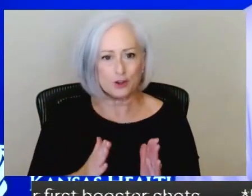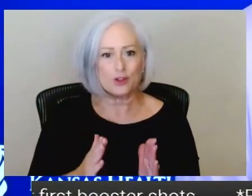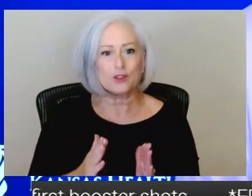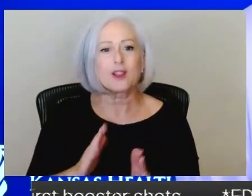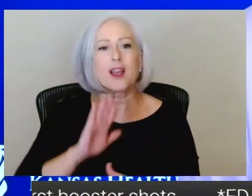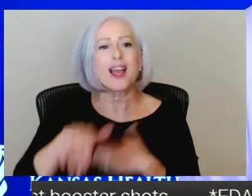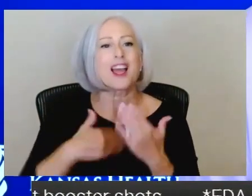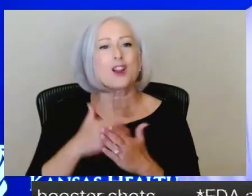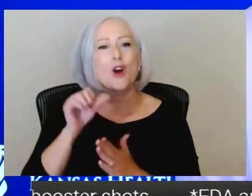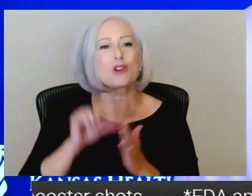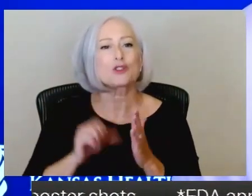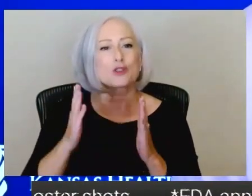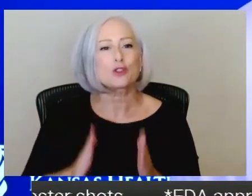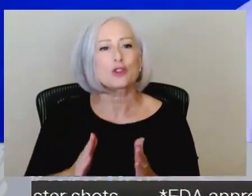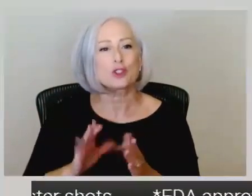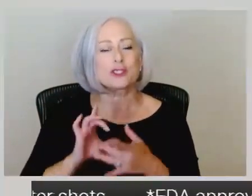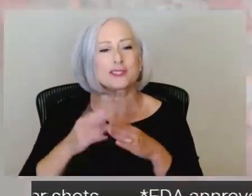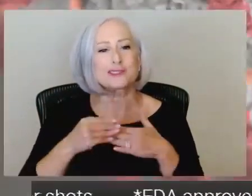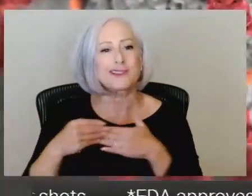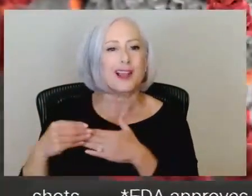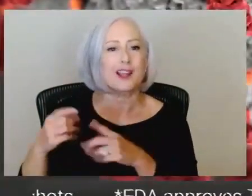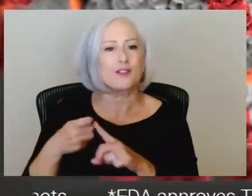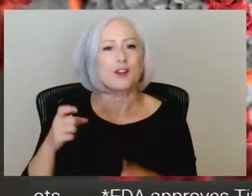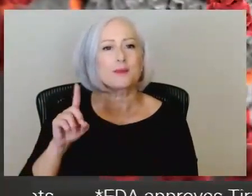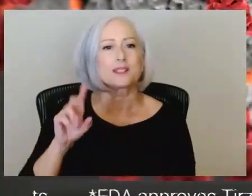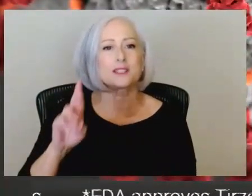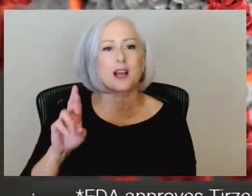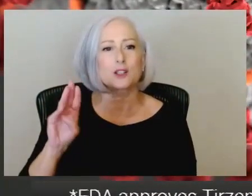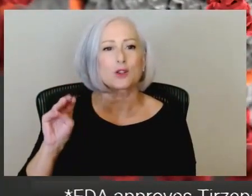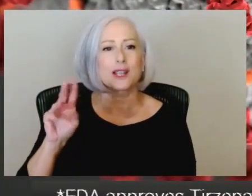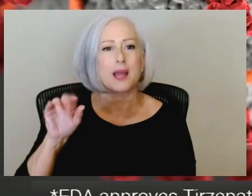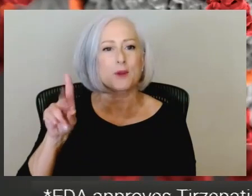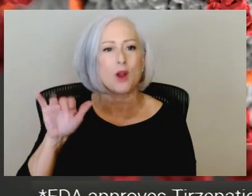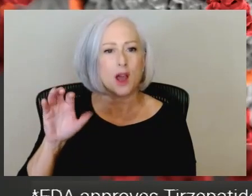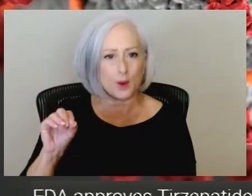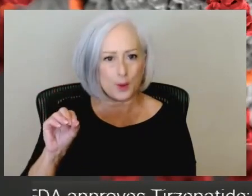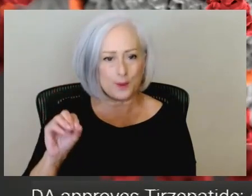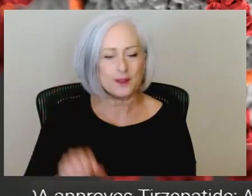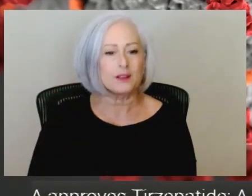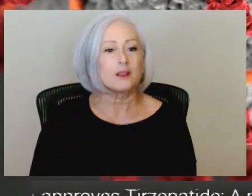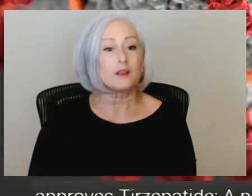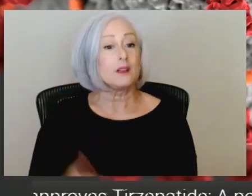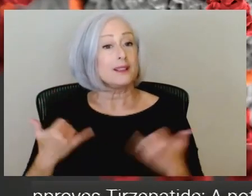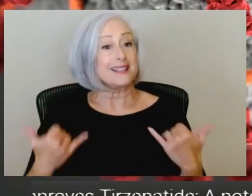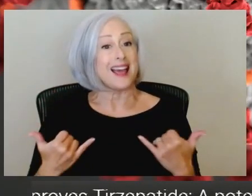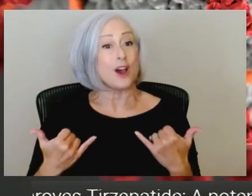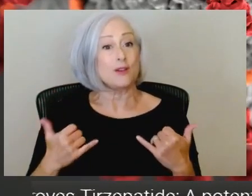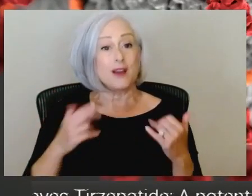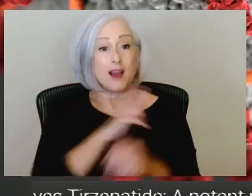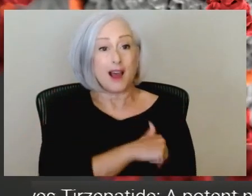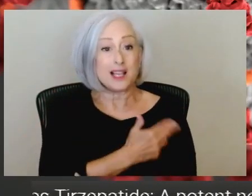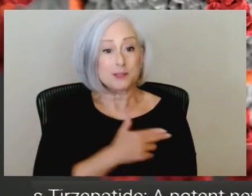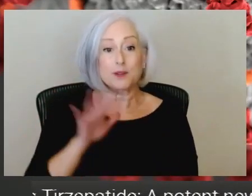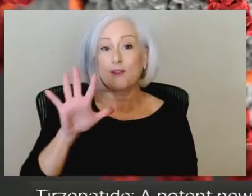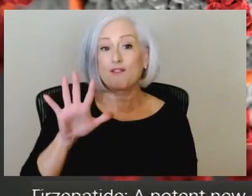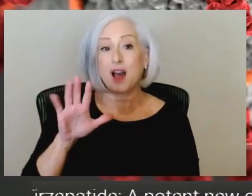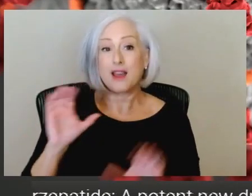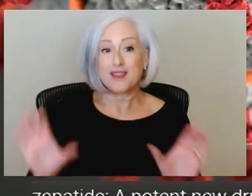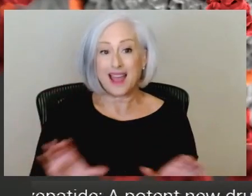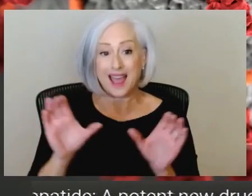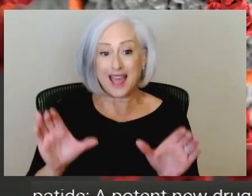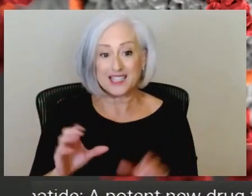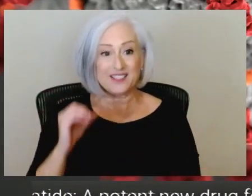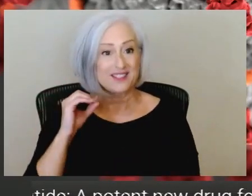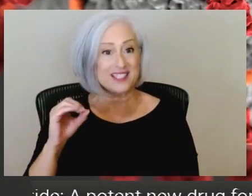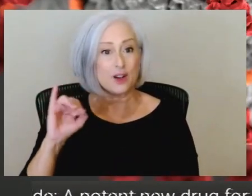So right now here in the hospital, again, we are continuing to do very well. 5 active infections, 0 in the ICU, 0 on